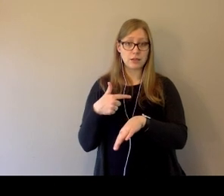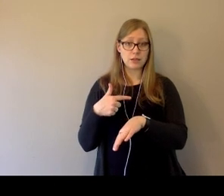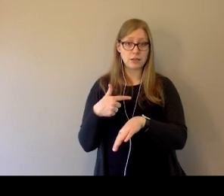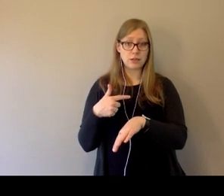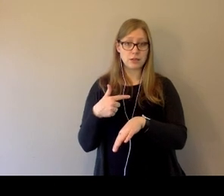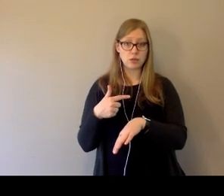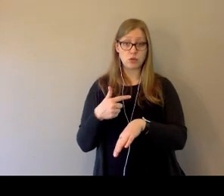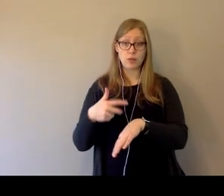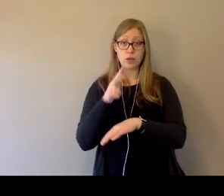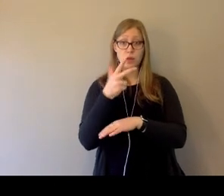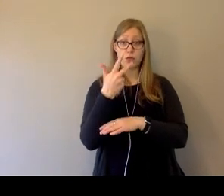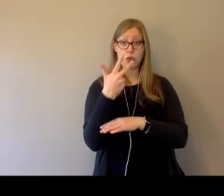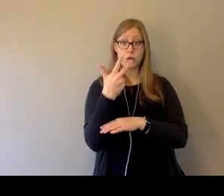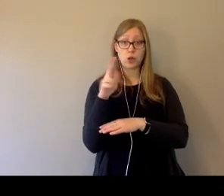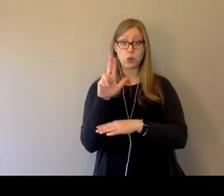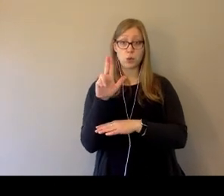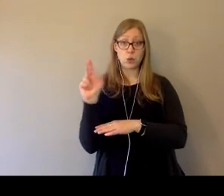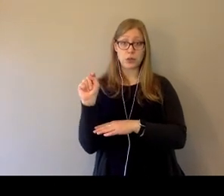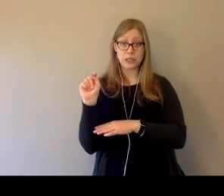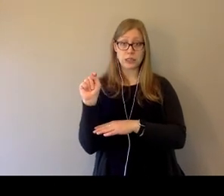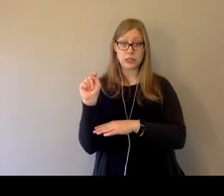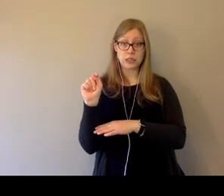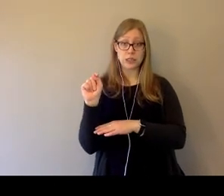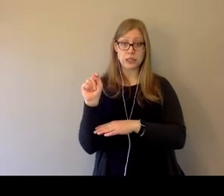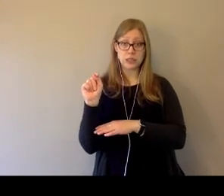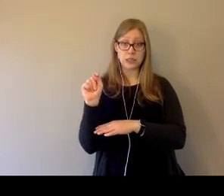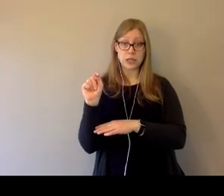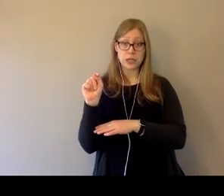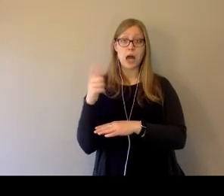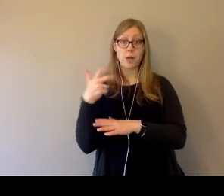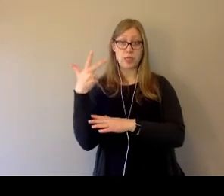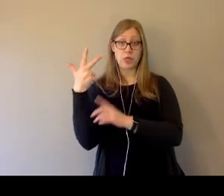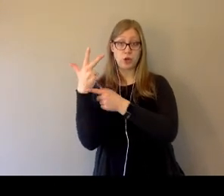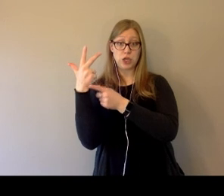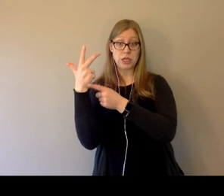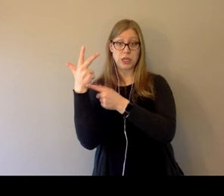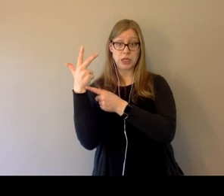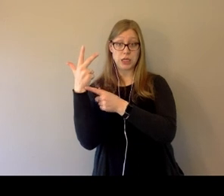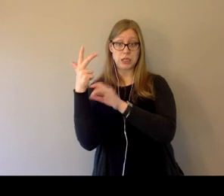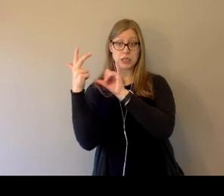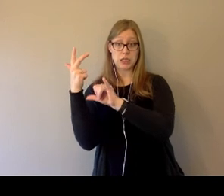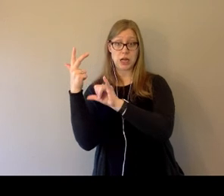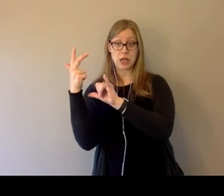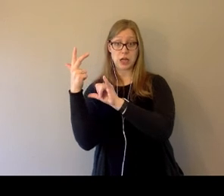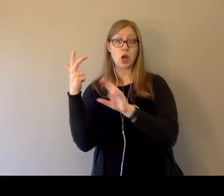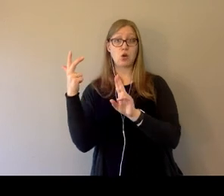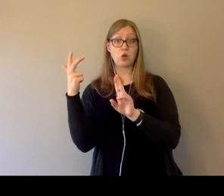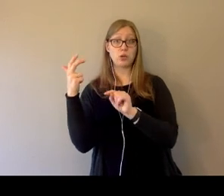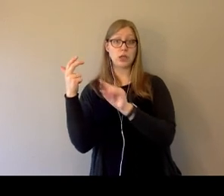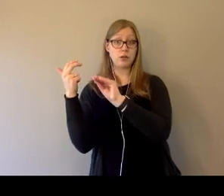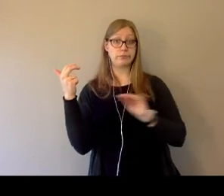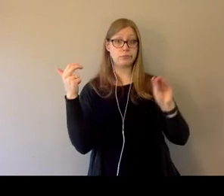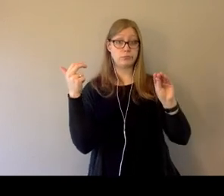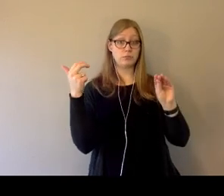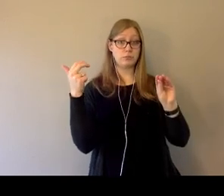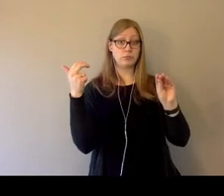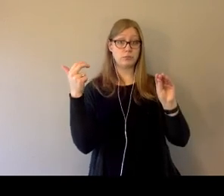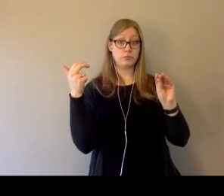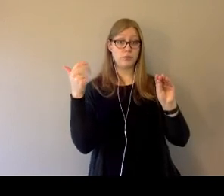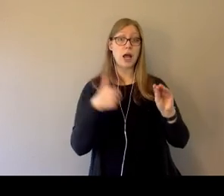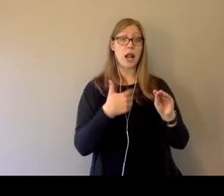there, but I want to get rid of UT. And I want the 5 to come over to this side, and I want the UT to be over here with the